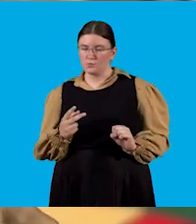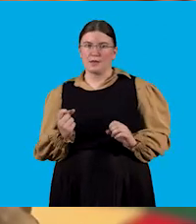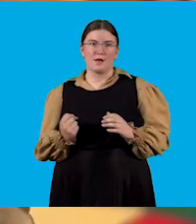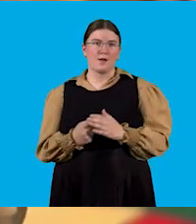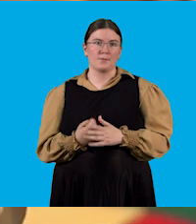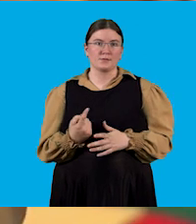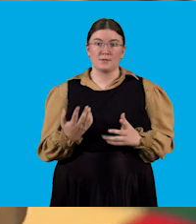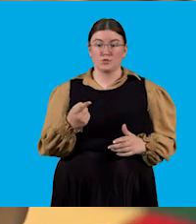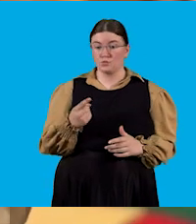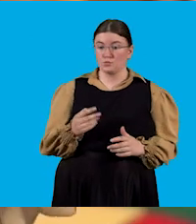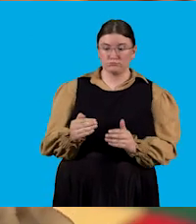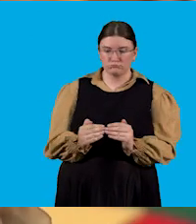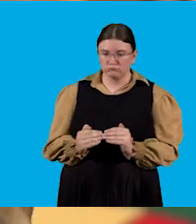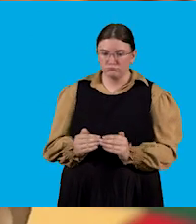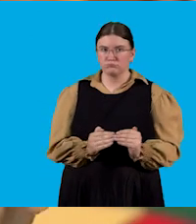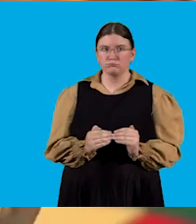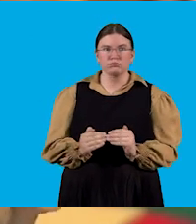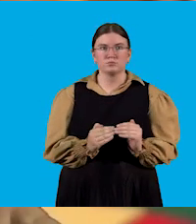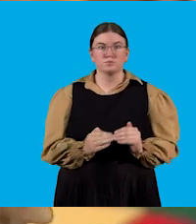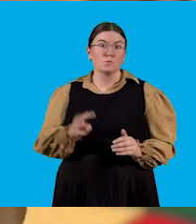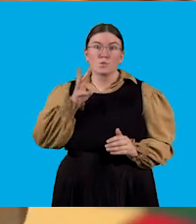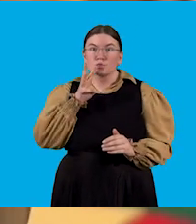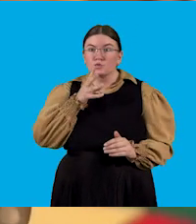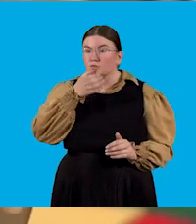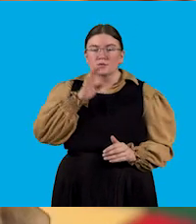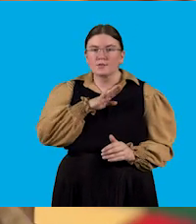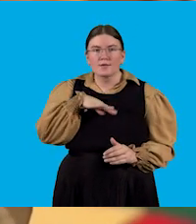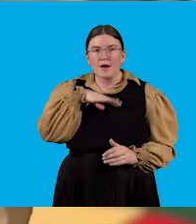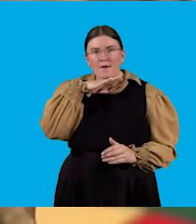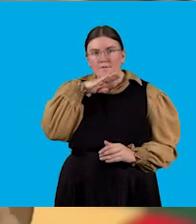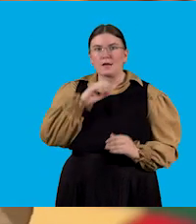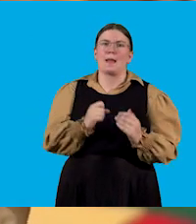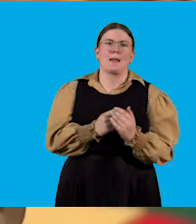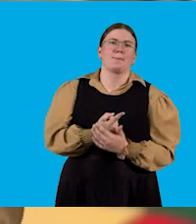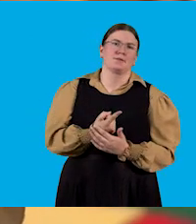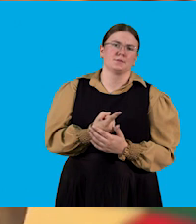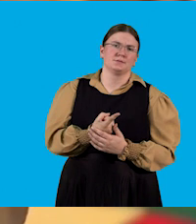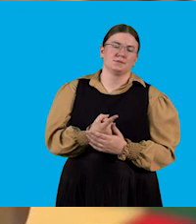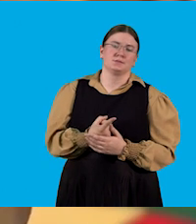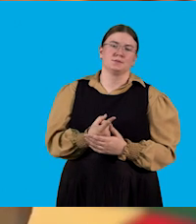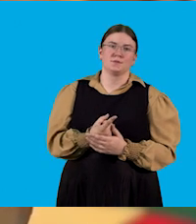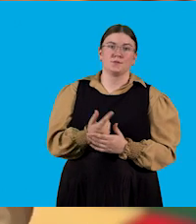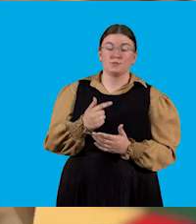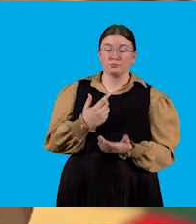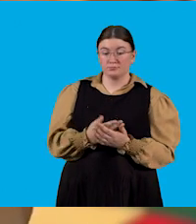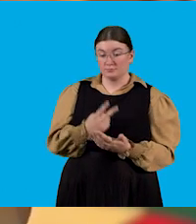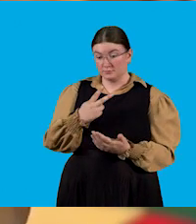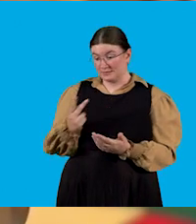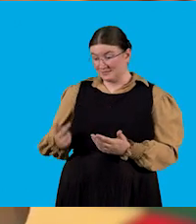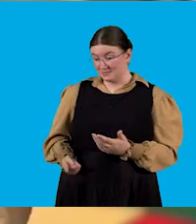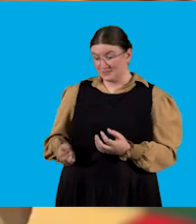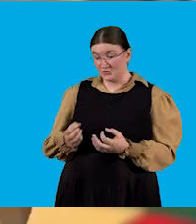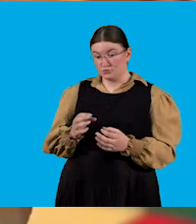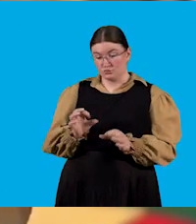go wrong if you are not doing things like drinking enough water. We were able to see that you could